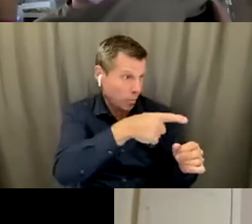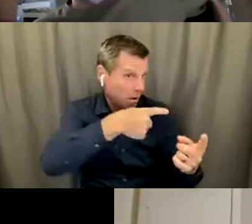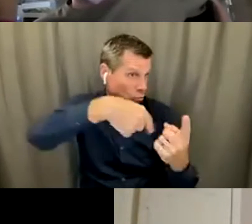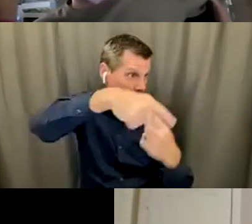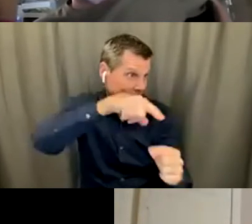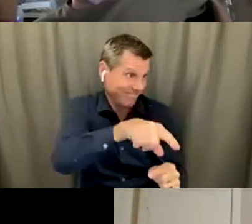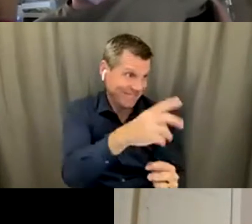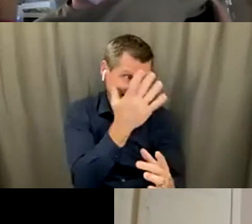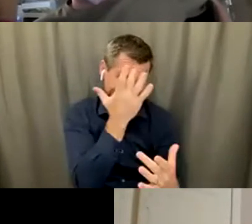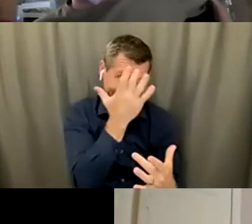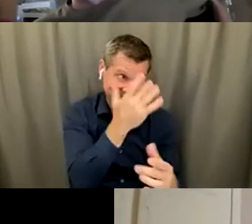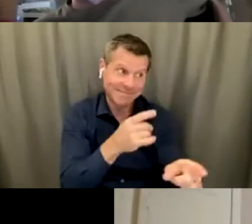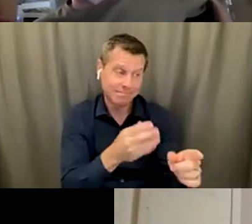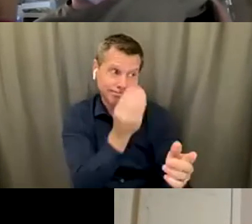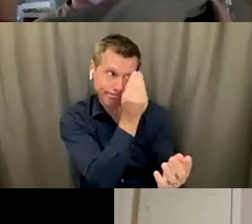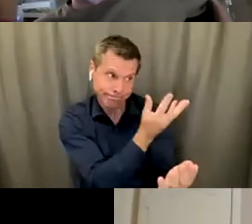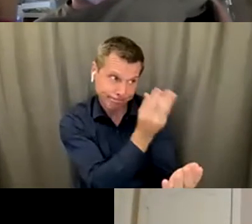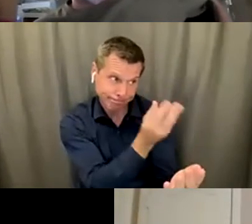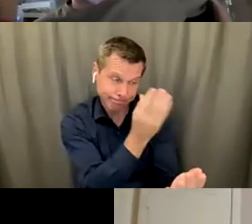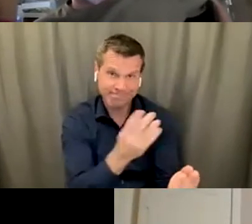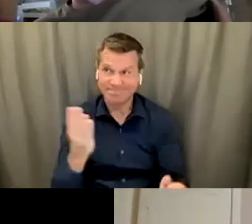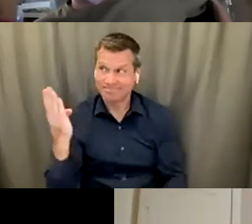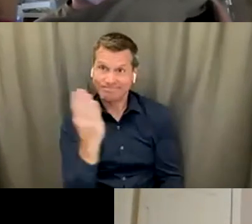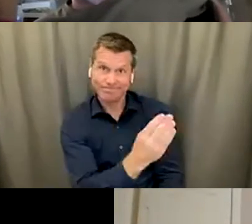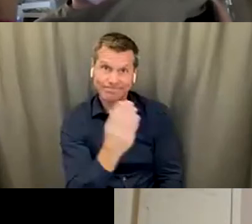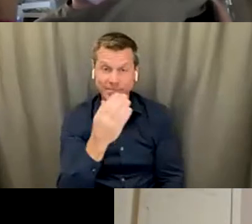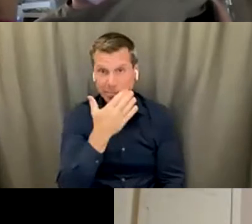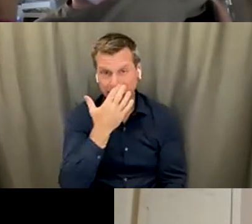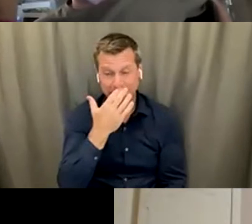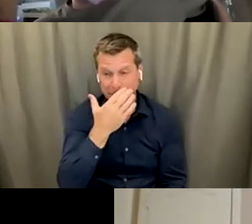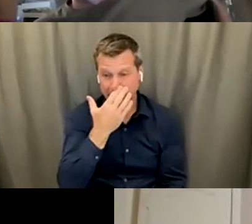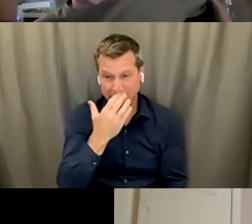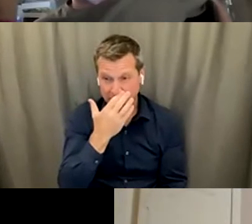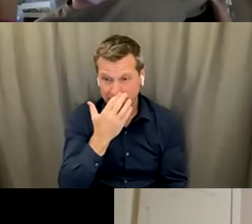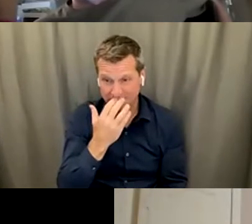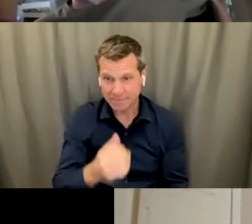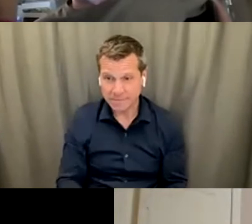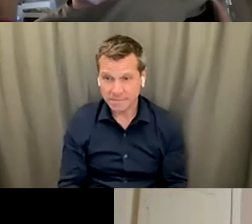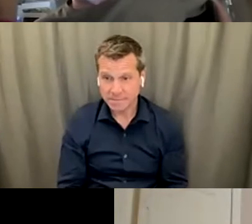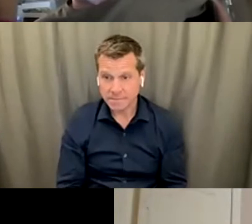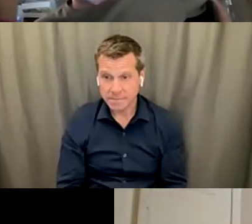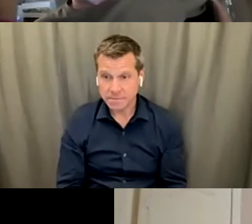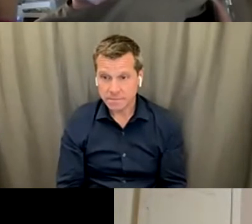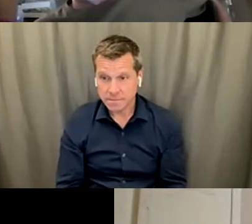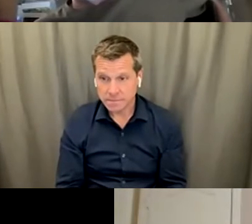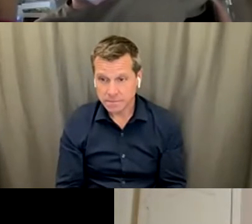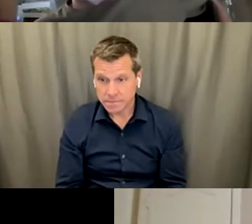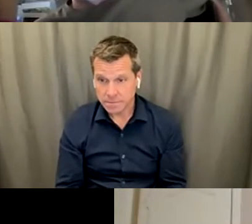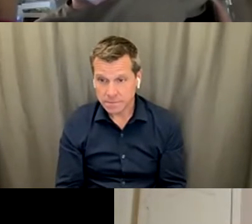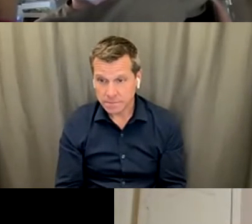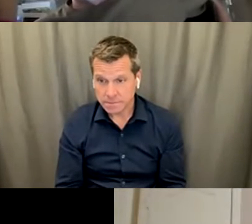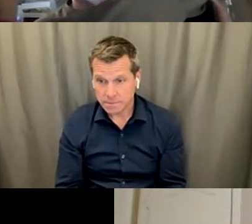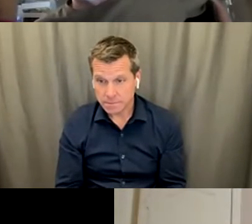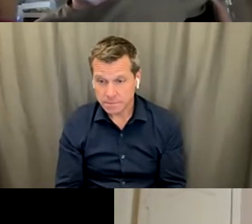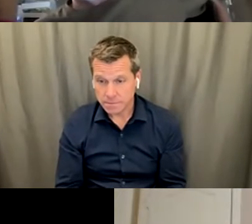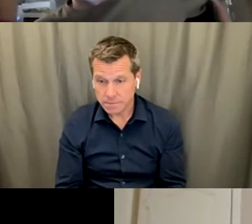the positive student. Is it a fast process, or will those students like not know for like 5